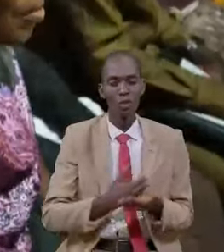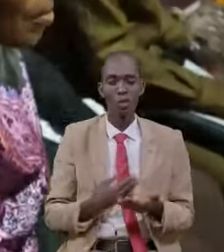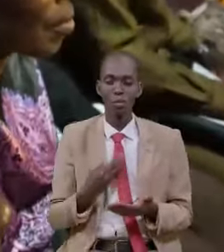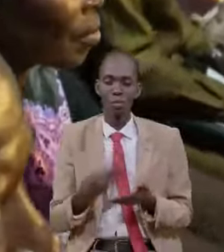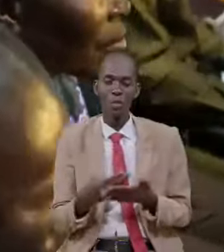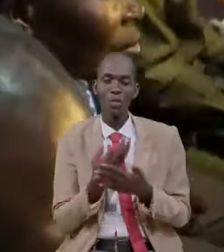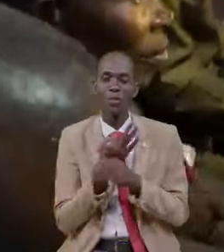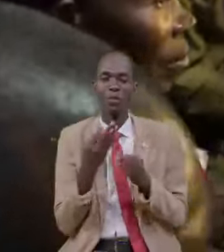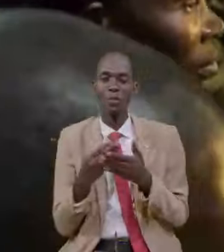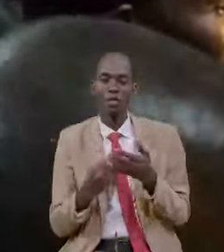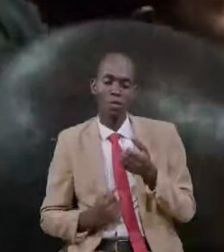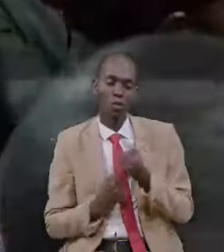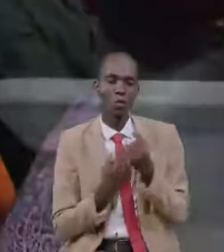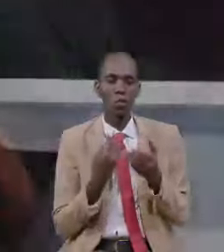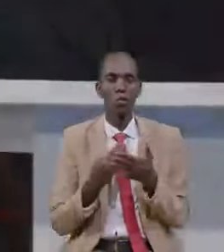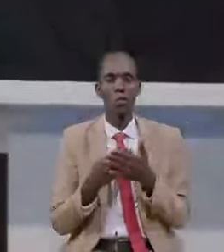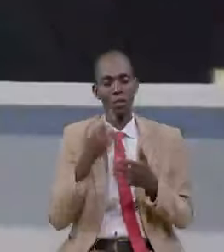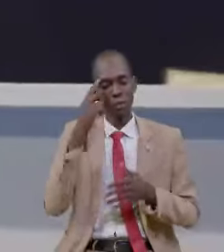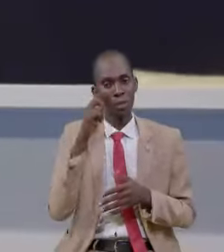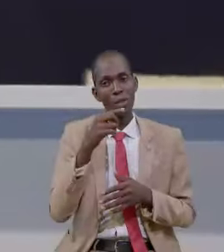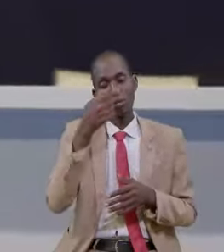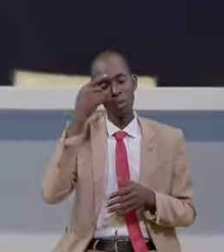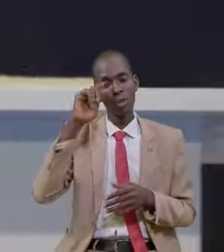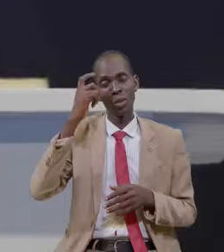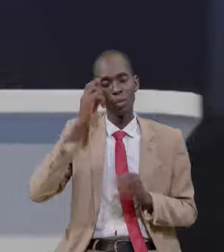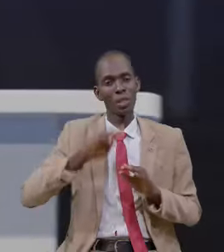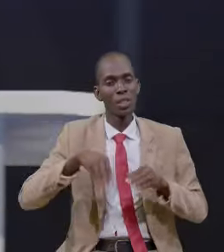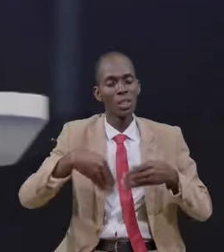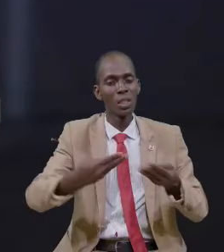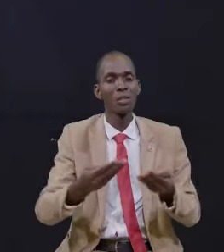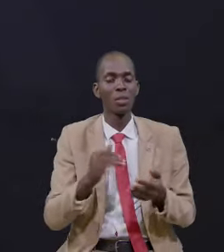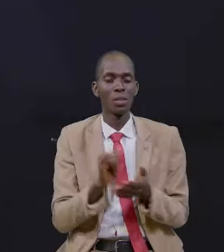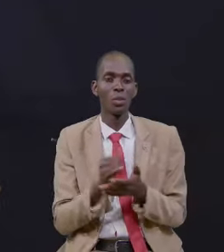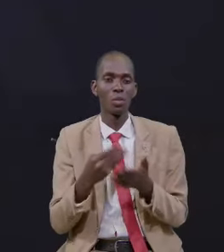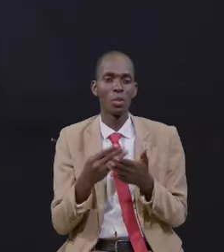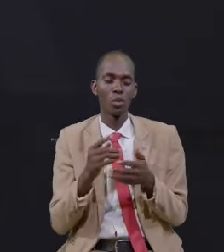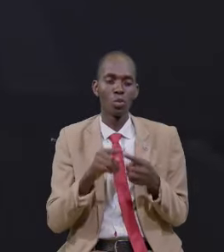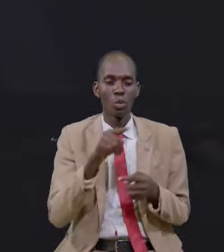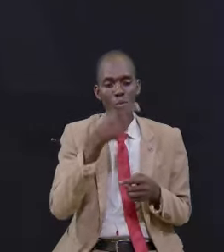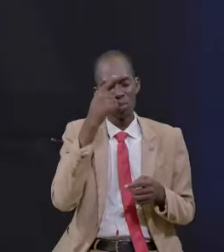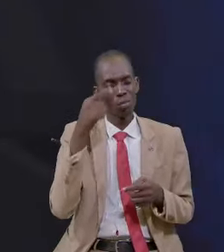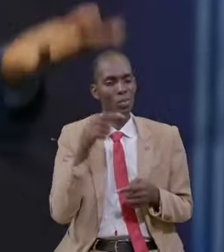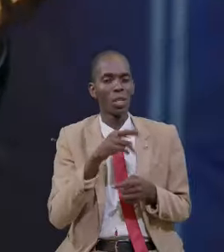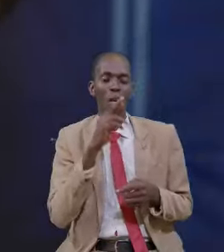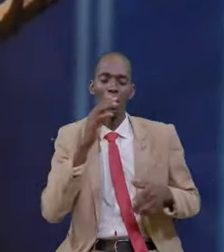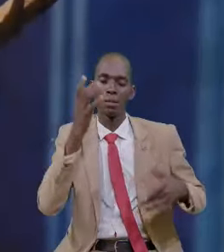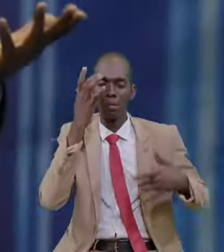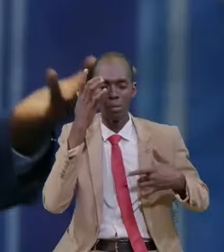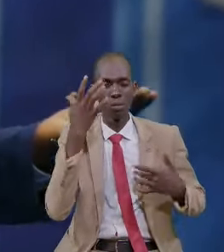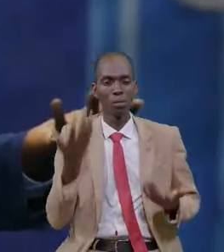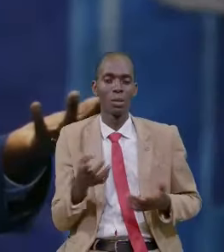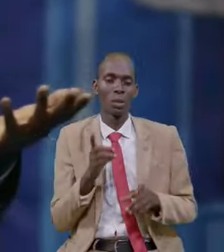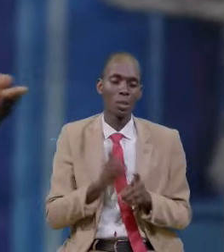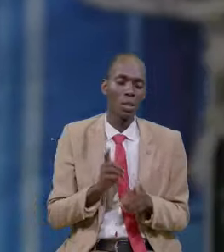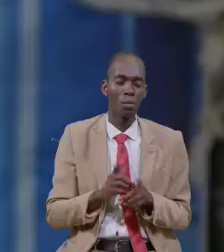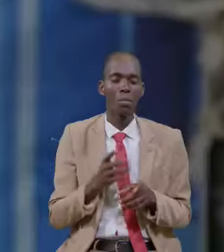government makes that kind of provision. Because they are sick, because they are down, they give them